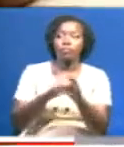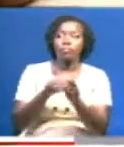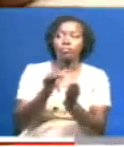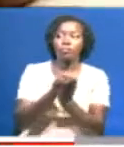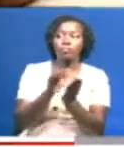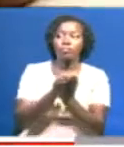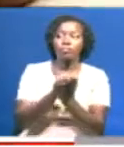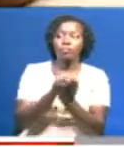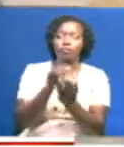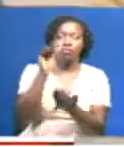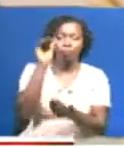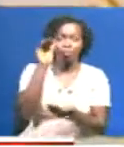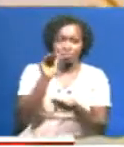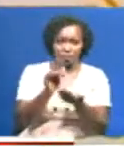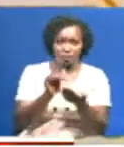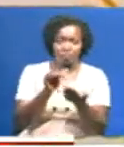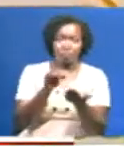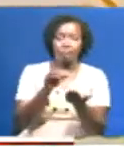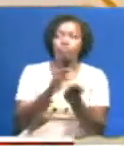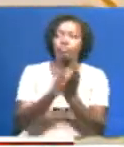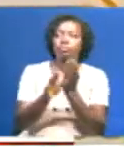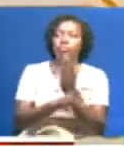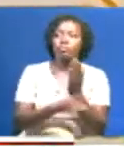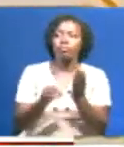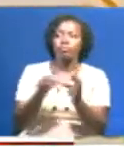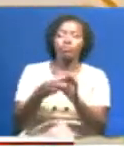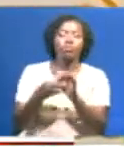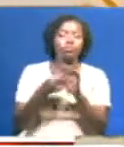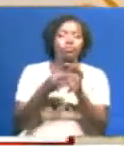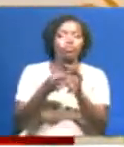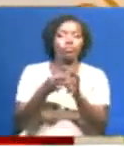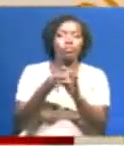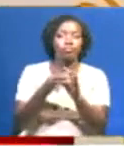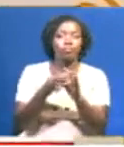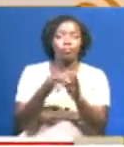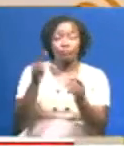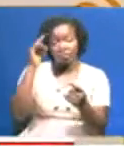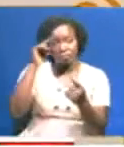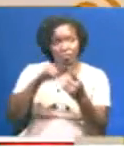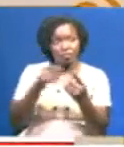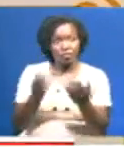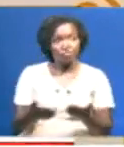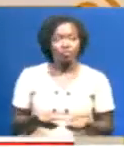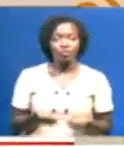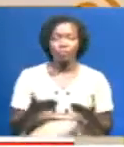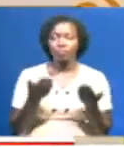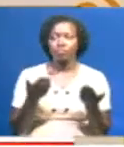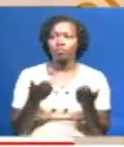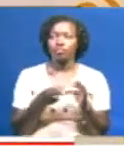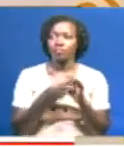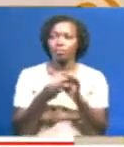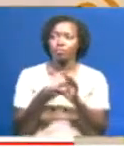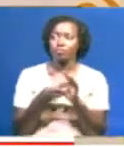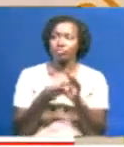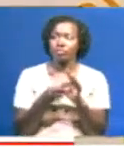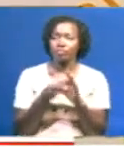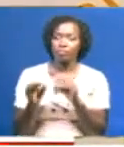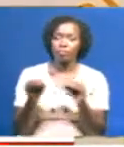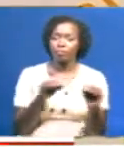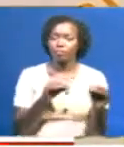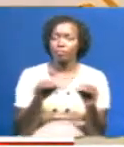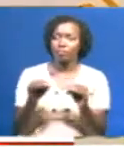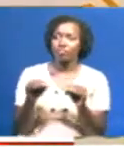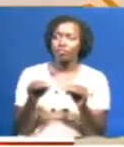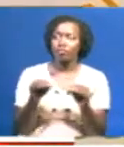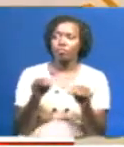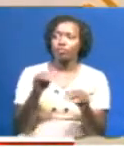in credit cooperatives. Tech is aimed at uplifting our cooperative movement in